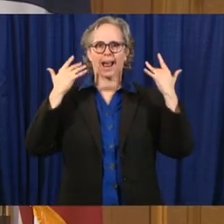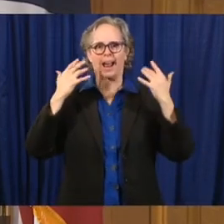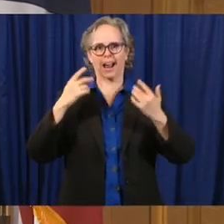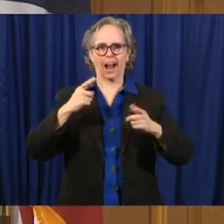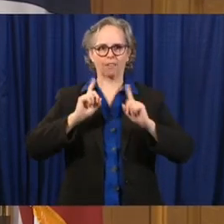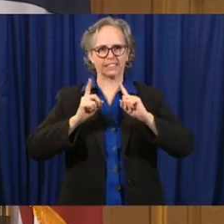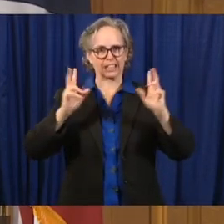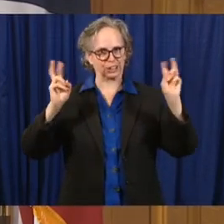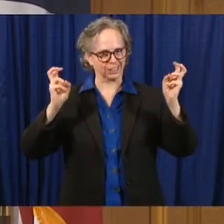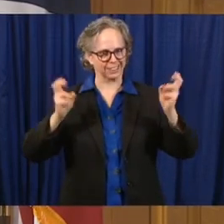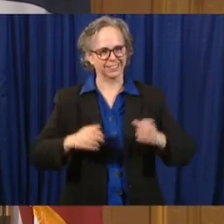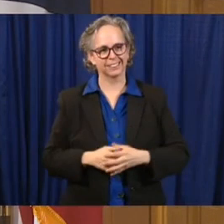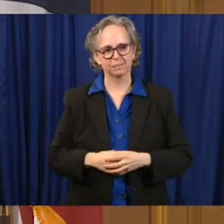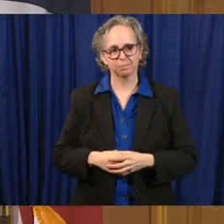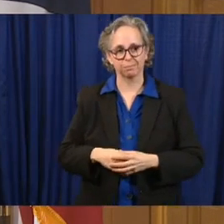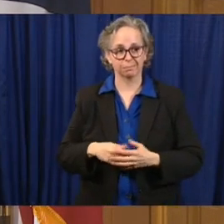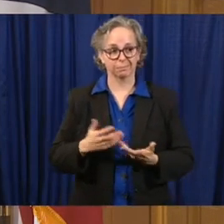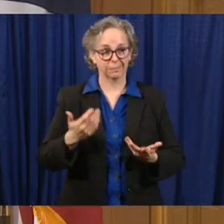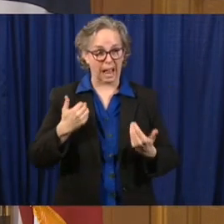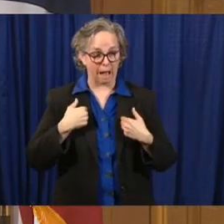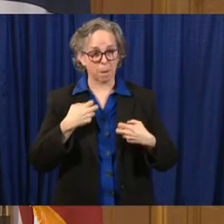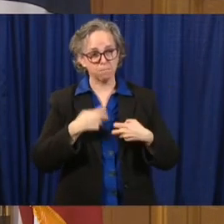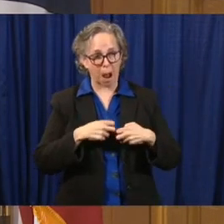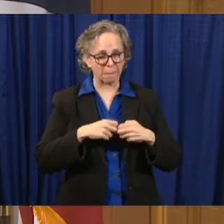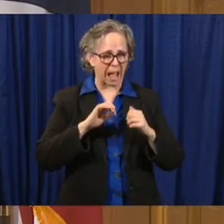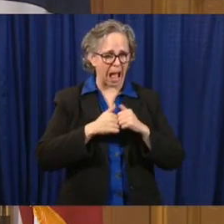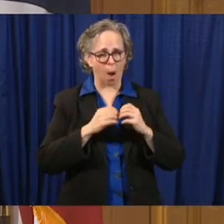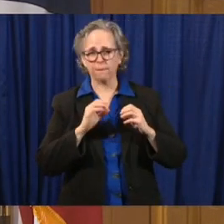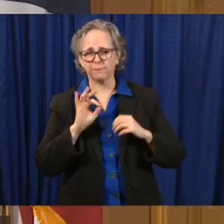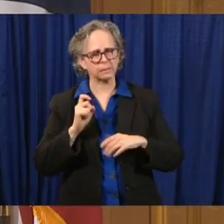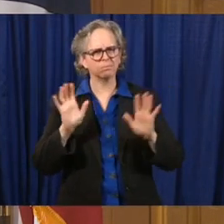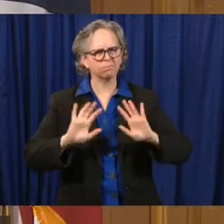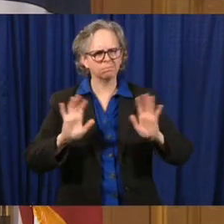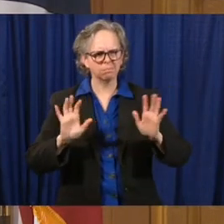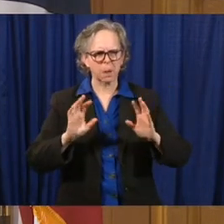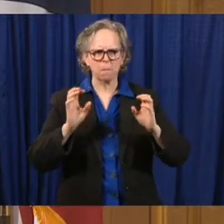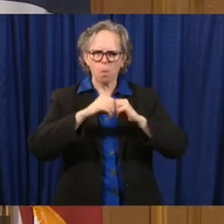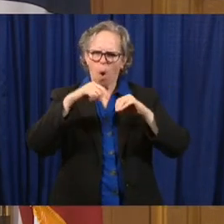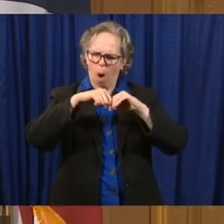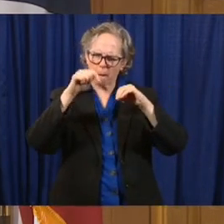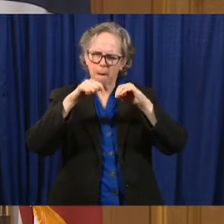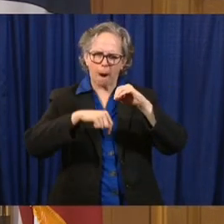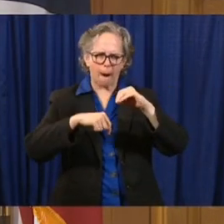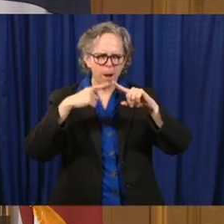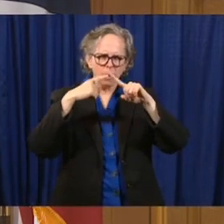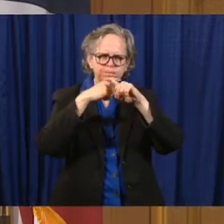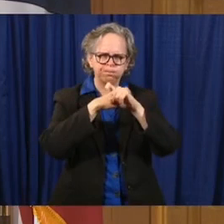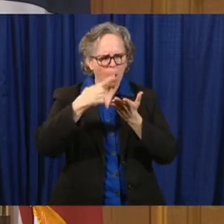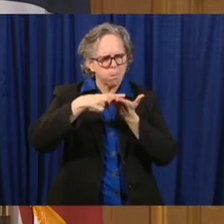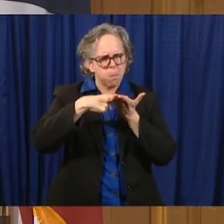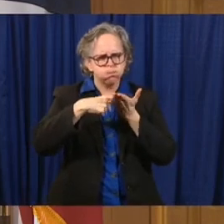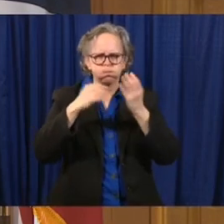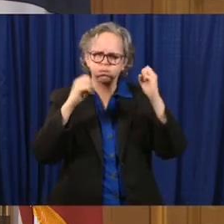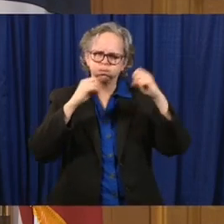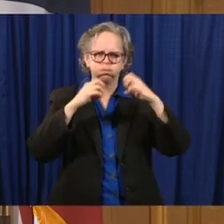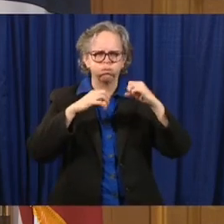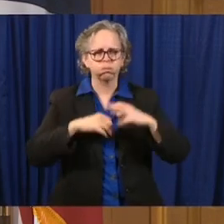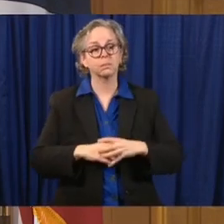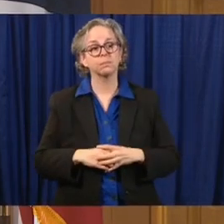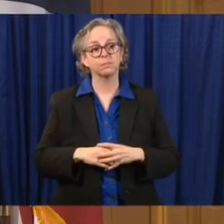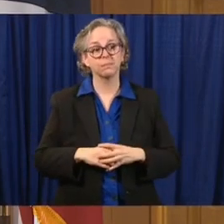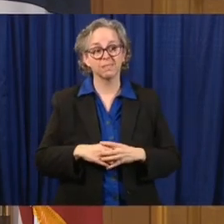House, with governors, Democrat and Republican governors, a lot of conversation. You know, if you could be on those calls, they are very